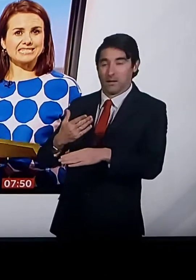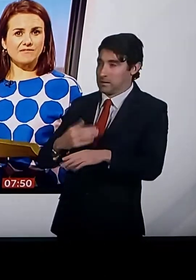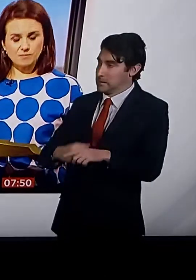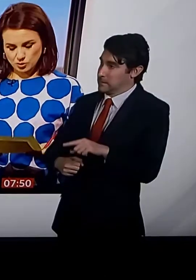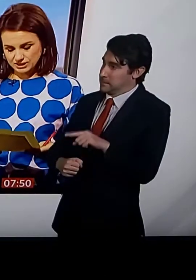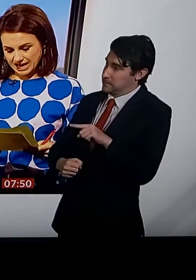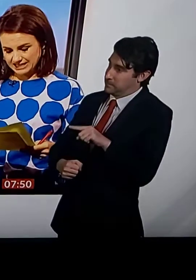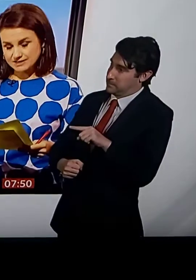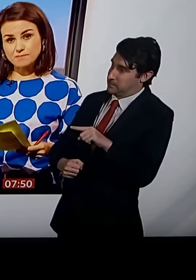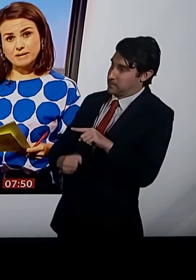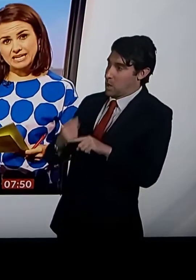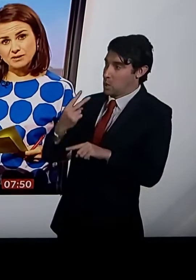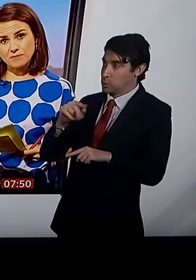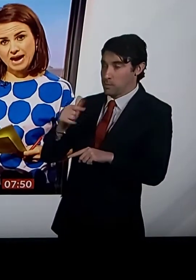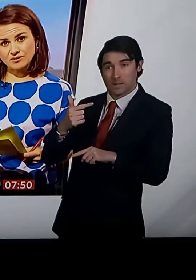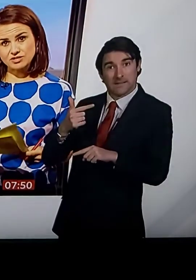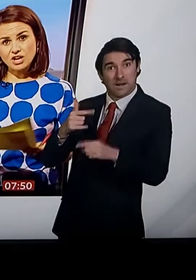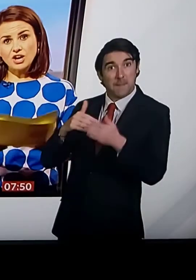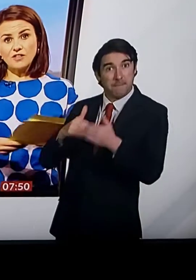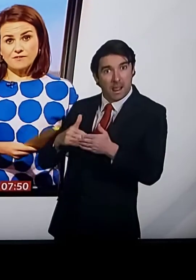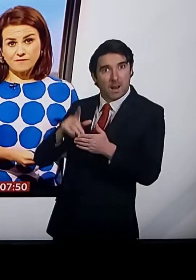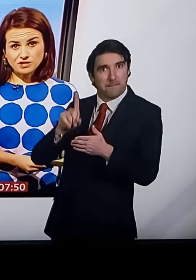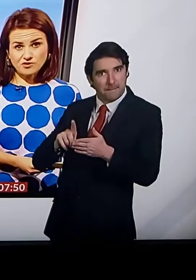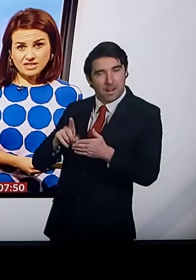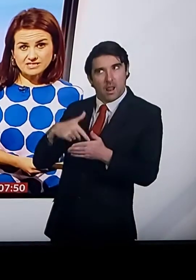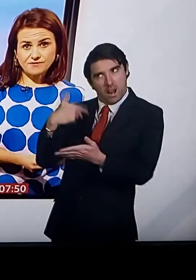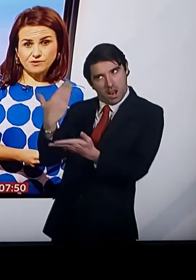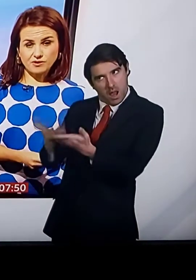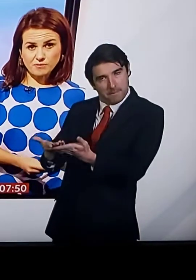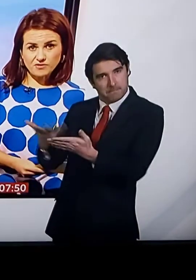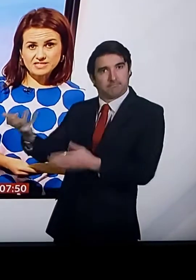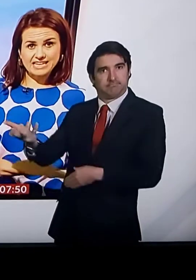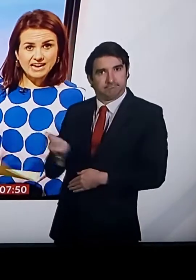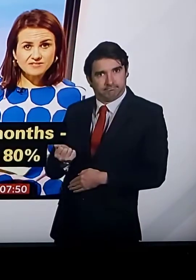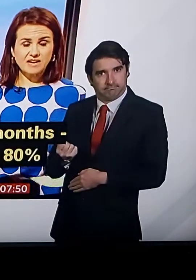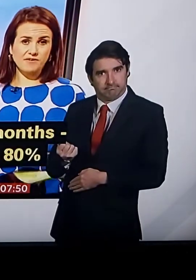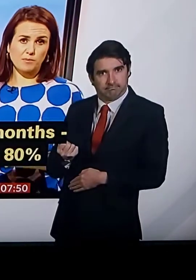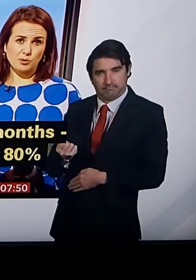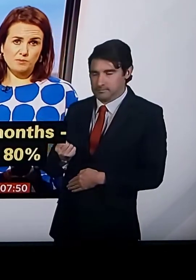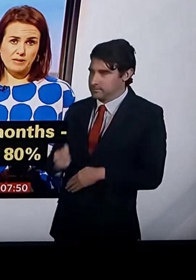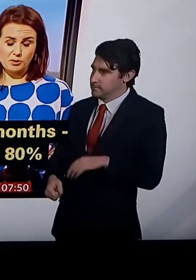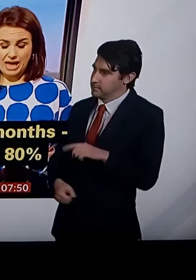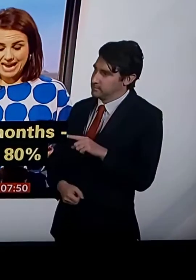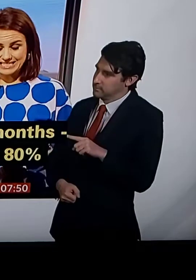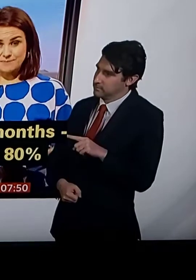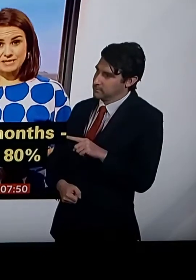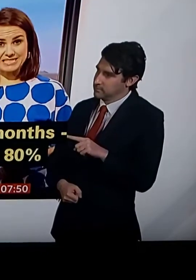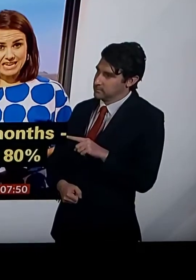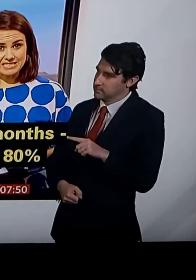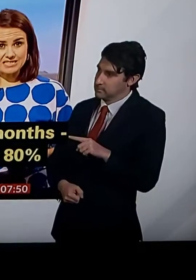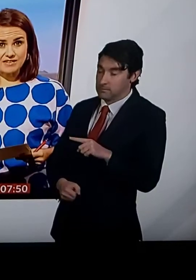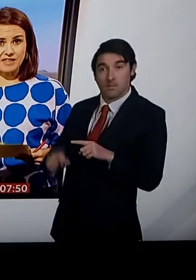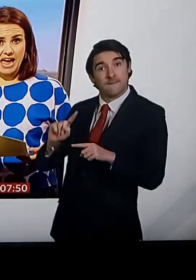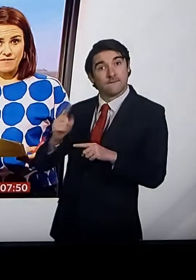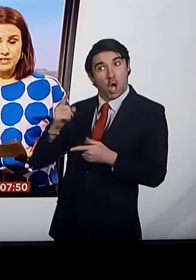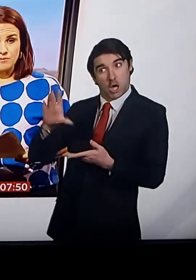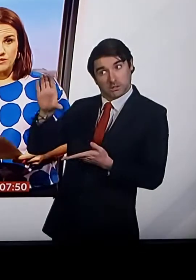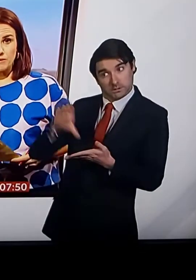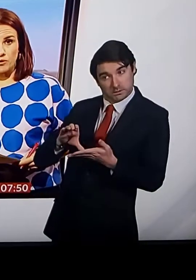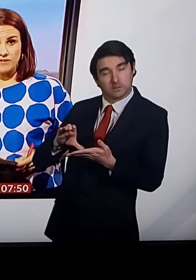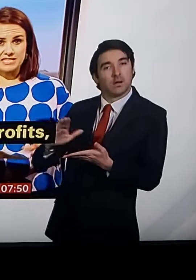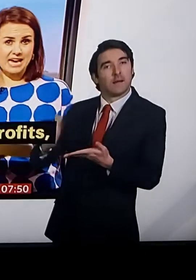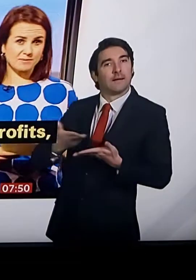totalling £7.8 billion. The first grant for 3 months gave self-employed people 80% of their